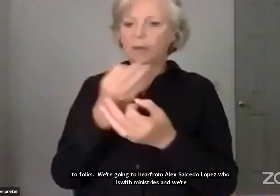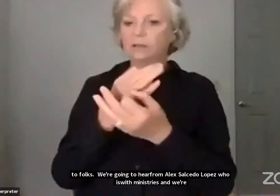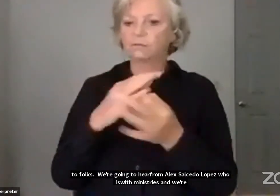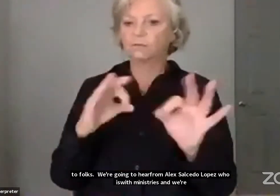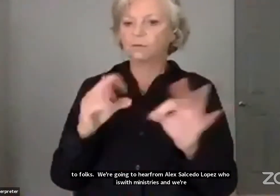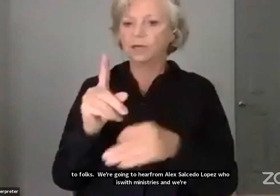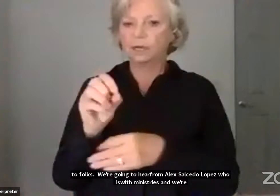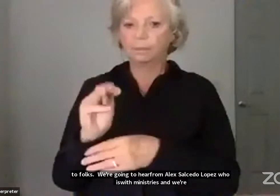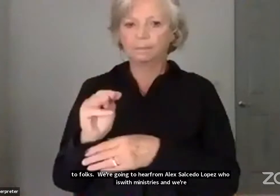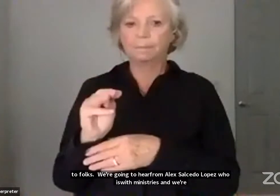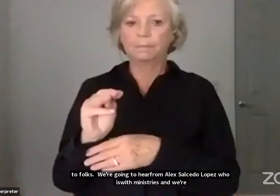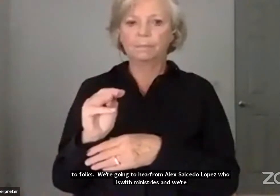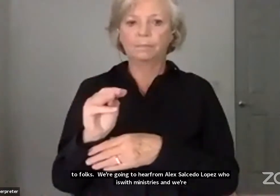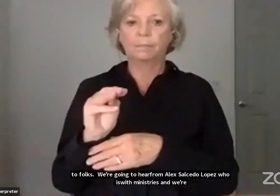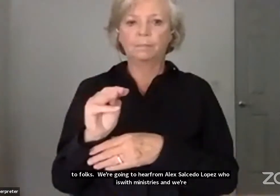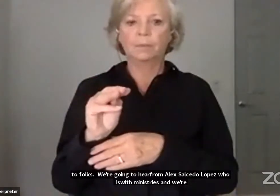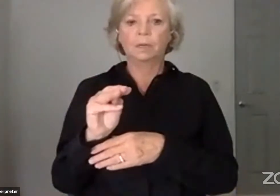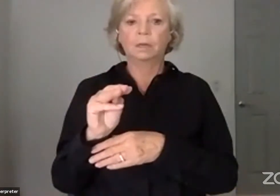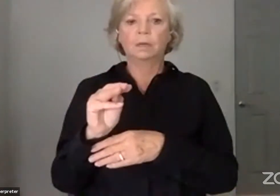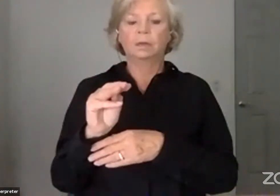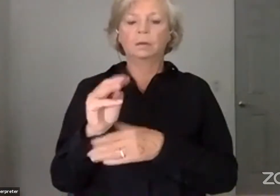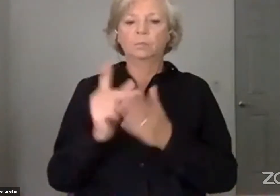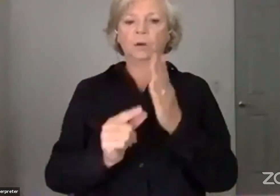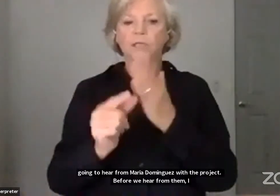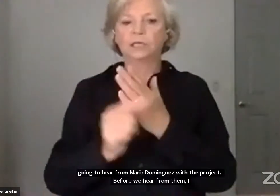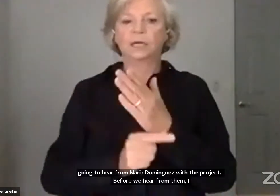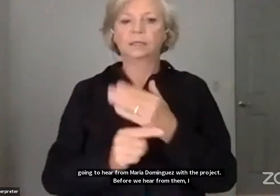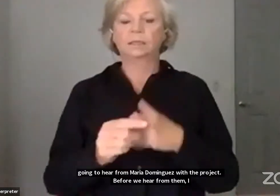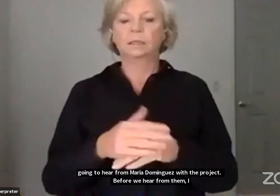say, the